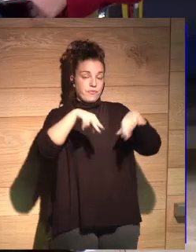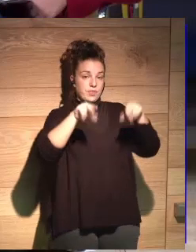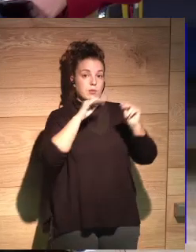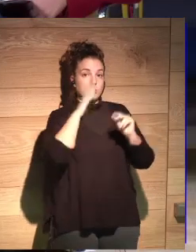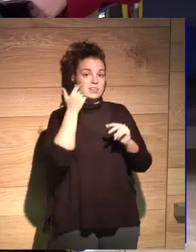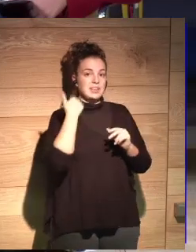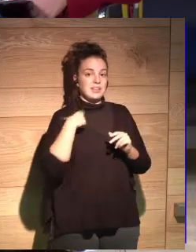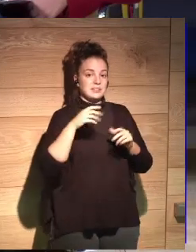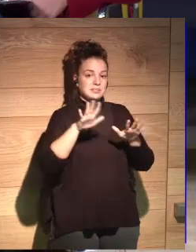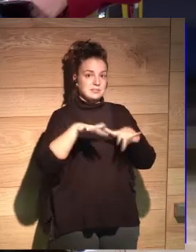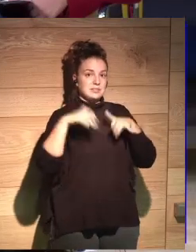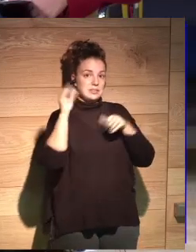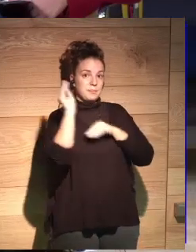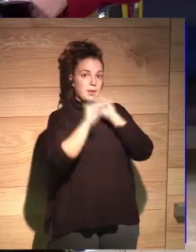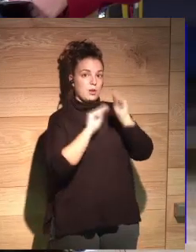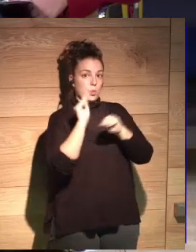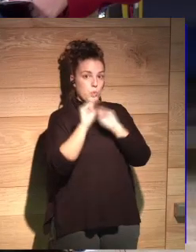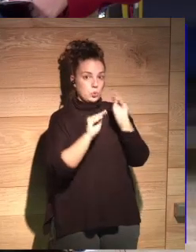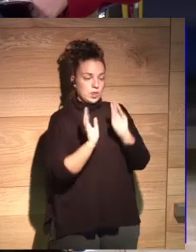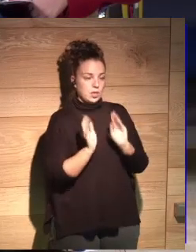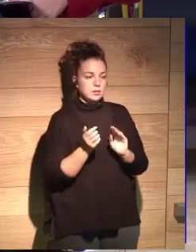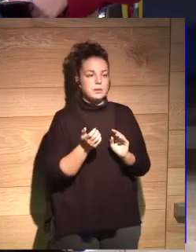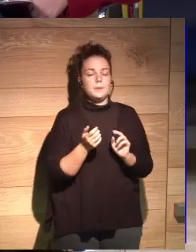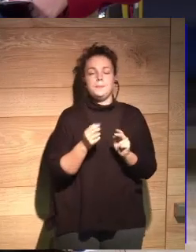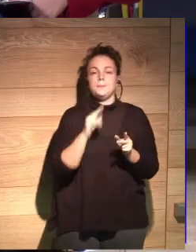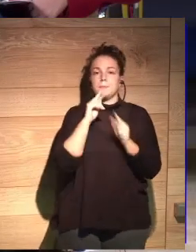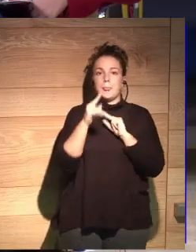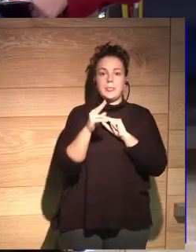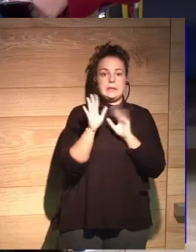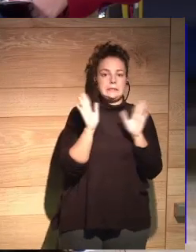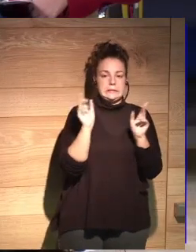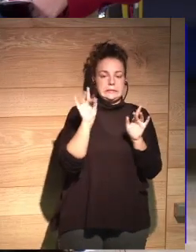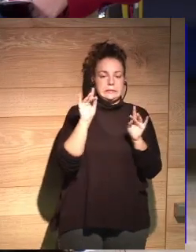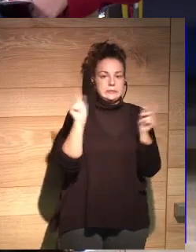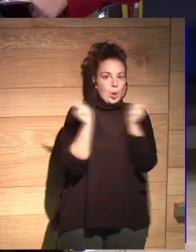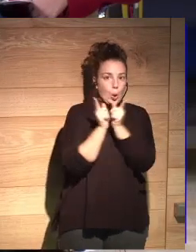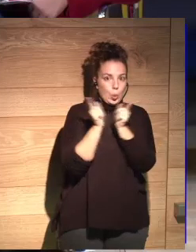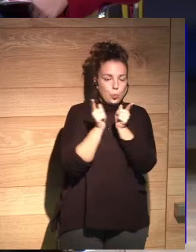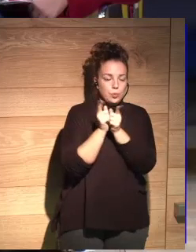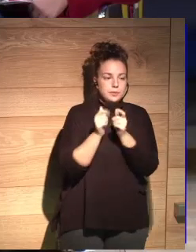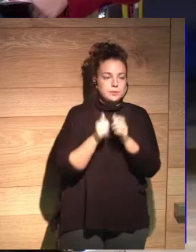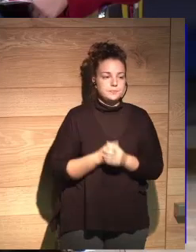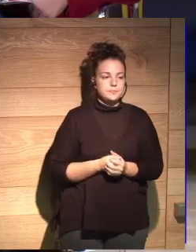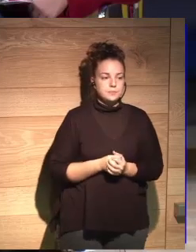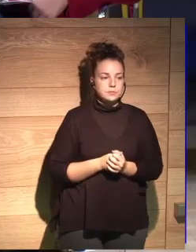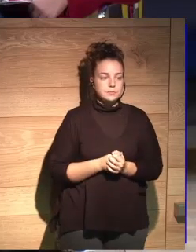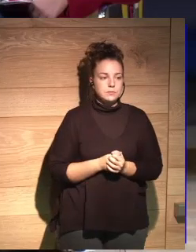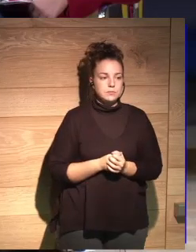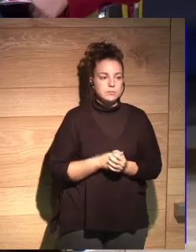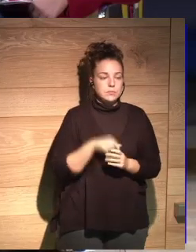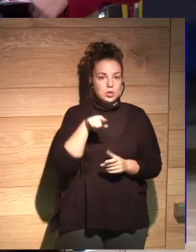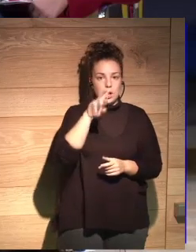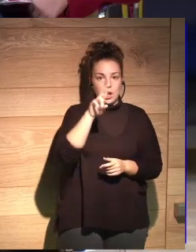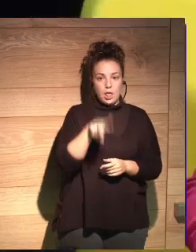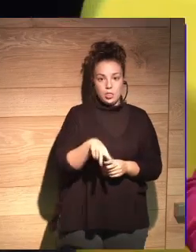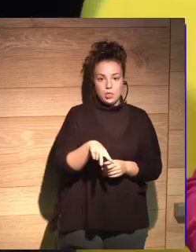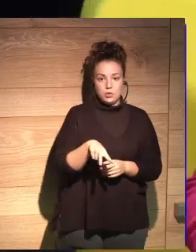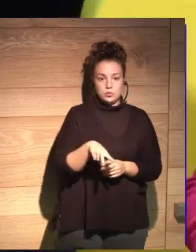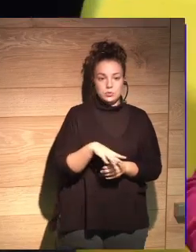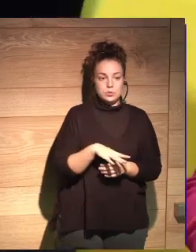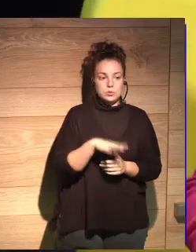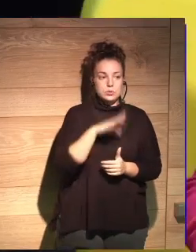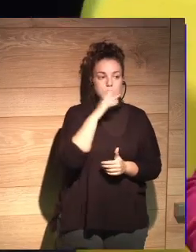questions from the public. I think one good reason we don't like the word eugenics today is that it